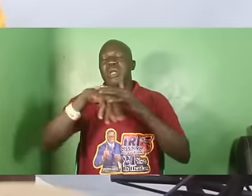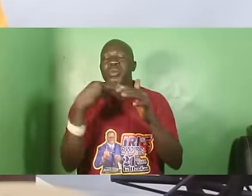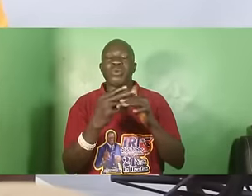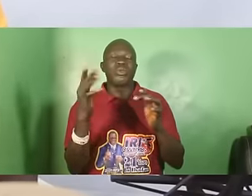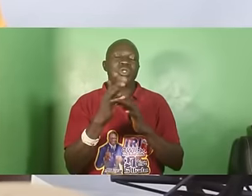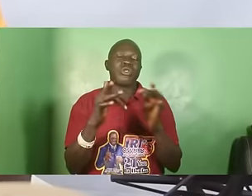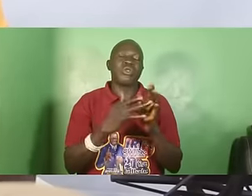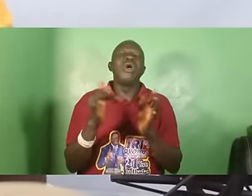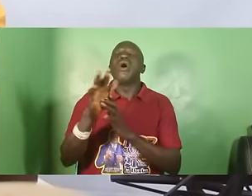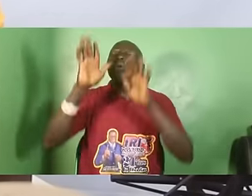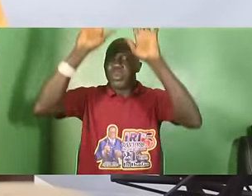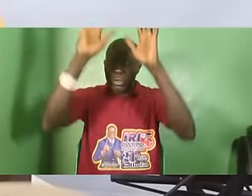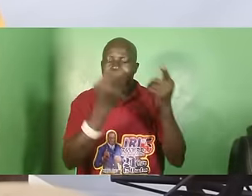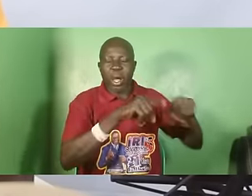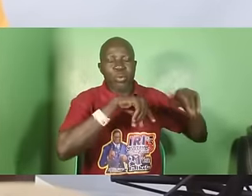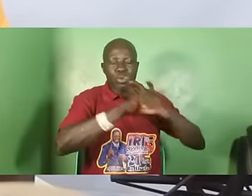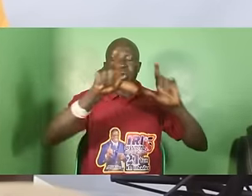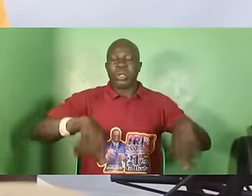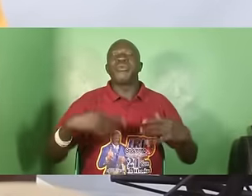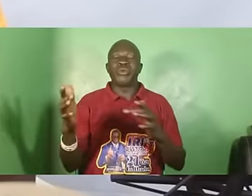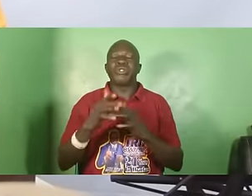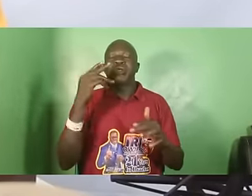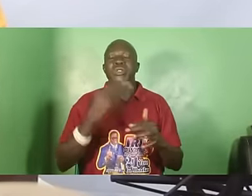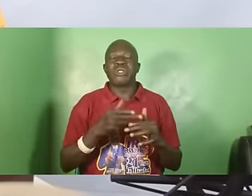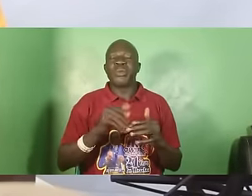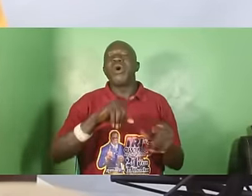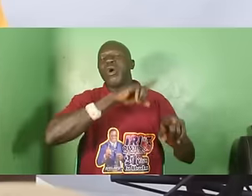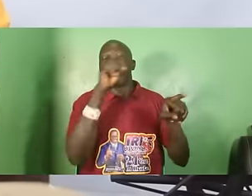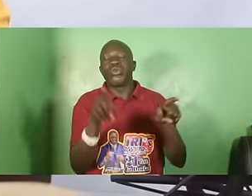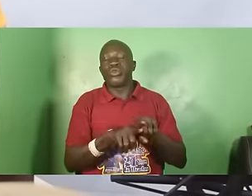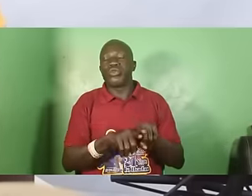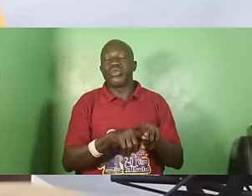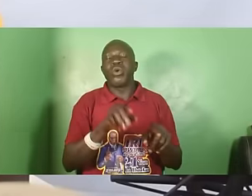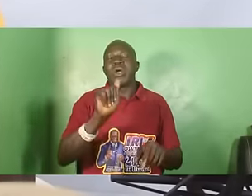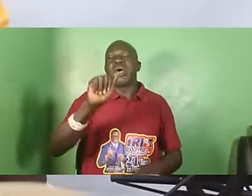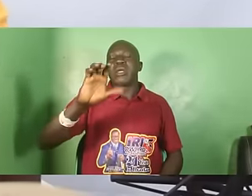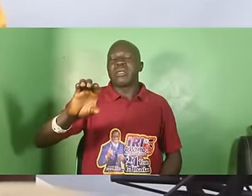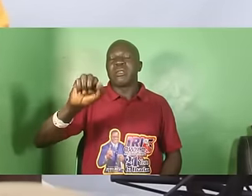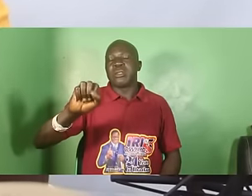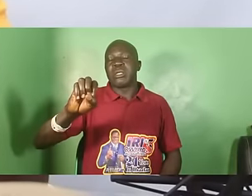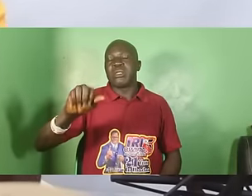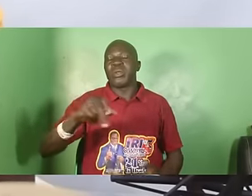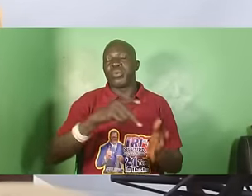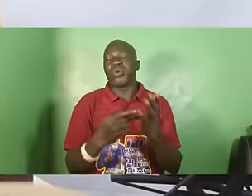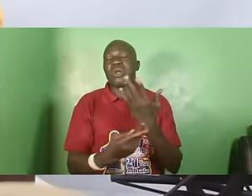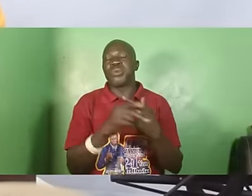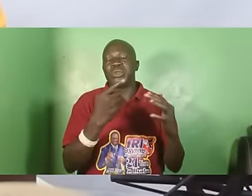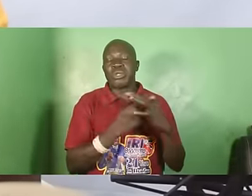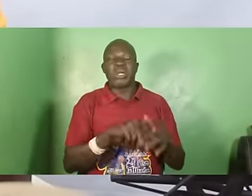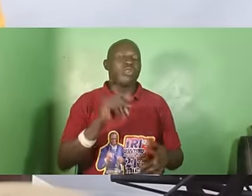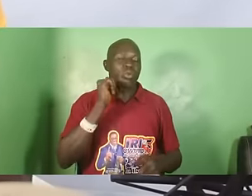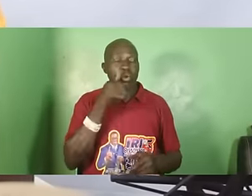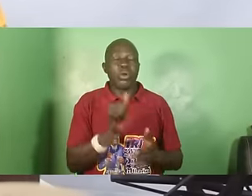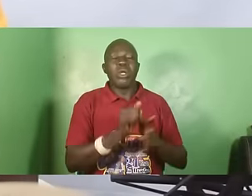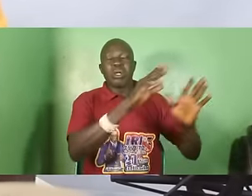Jesus. You must pray. Amen. Amen. Jesus. Back now. Also, they are saying, "Sugar, one of my brethren, your program will come soon.